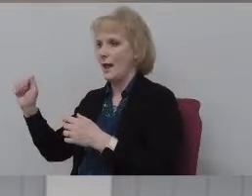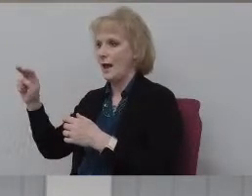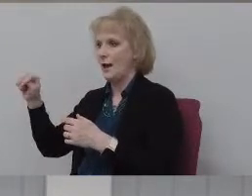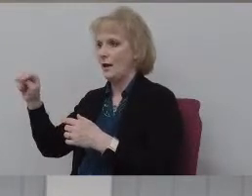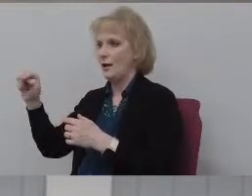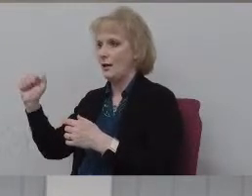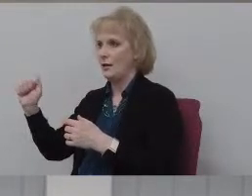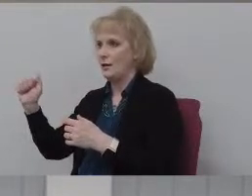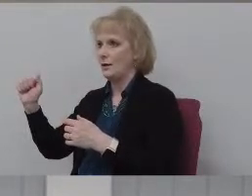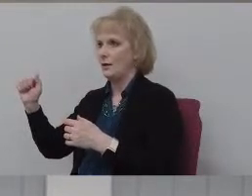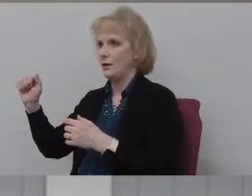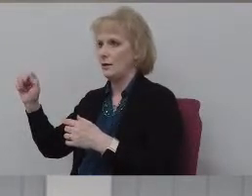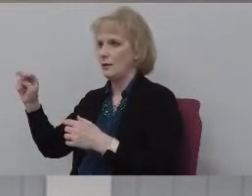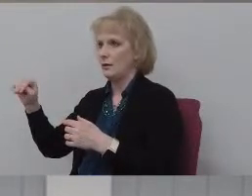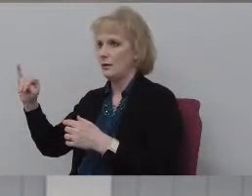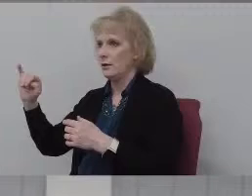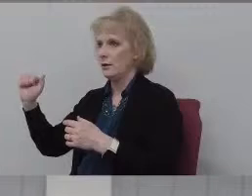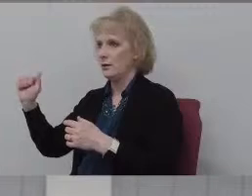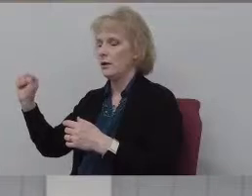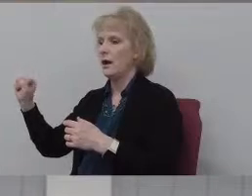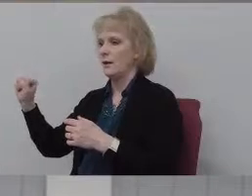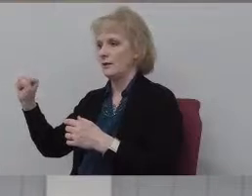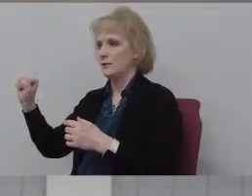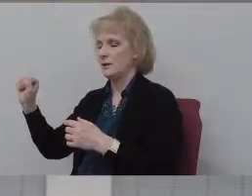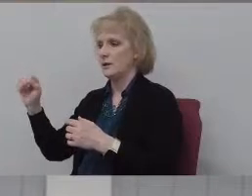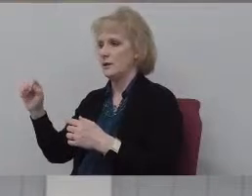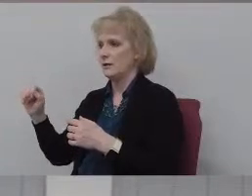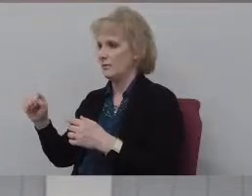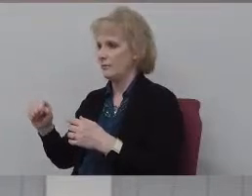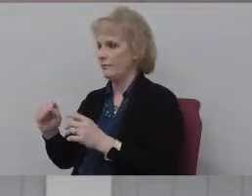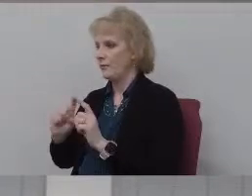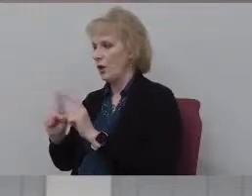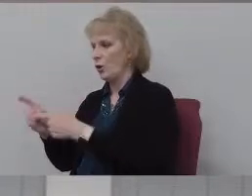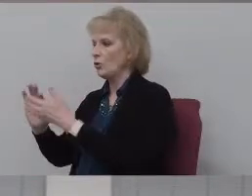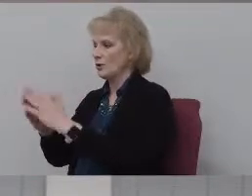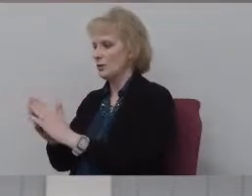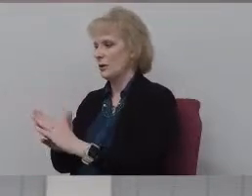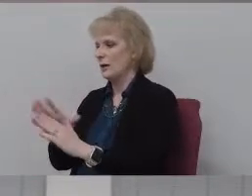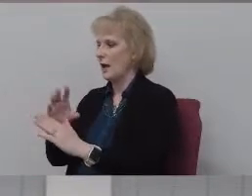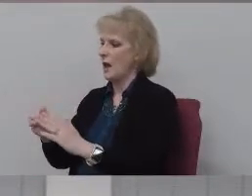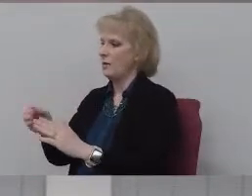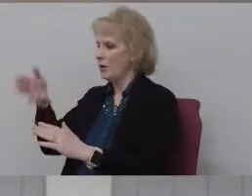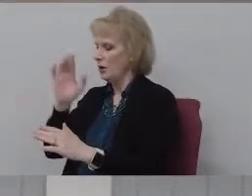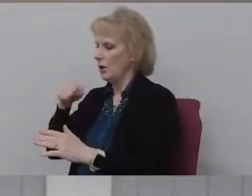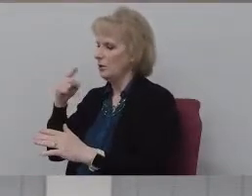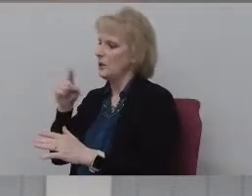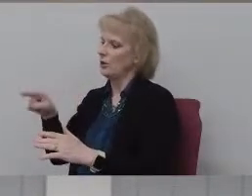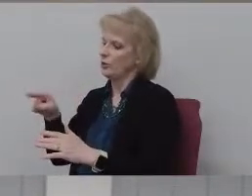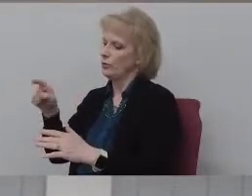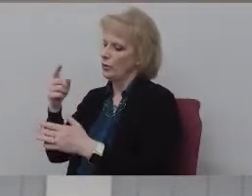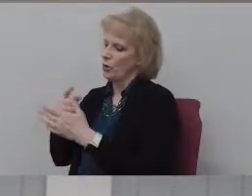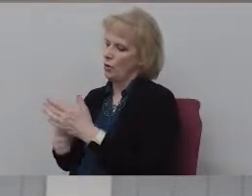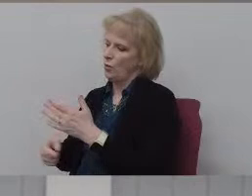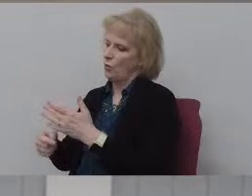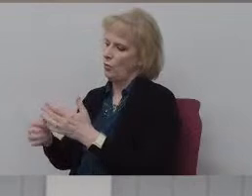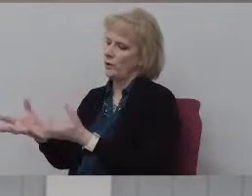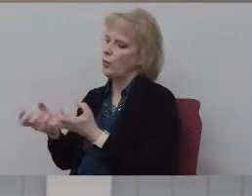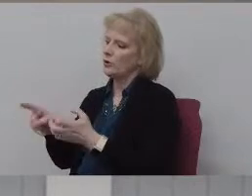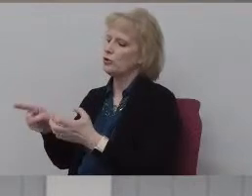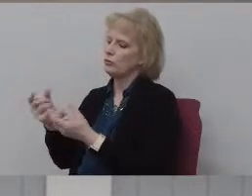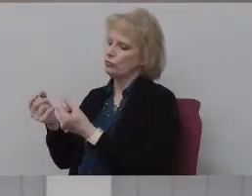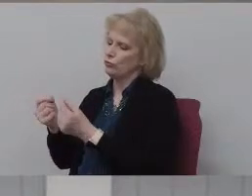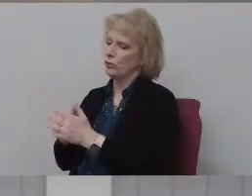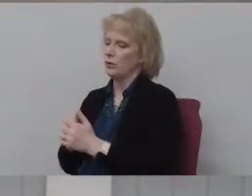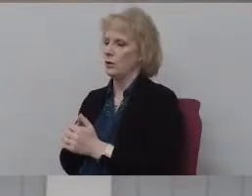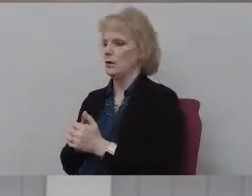and he's going to tell you, you know, what to do. And so in a sense, God even does that with the Apostle Paul. There's going to be, you